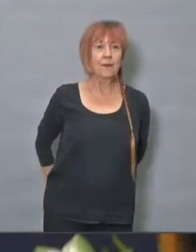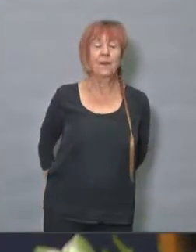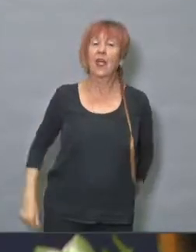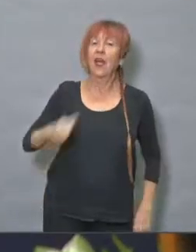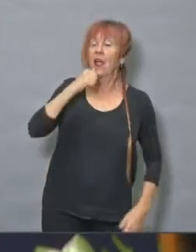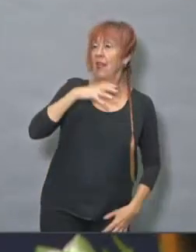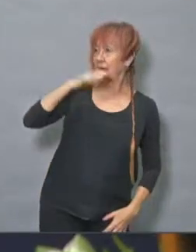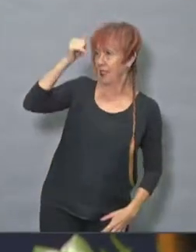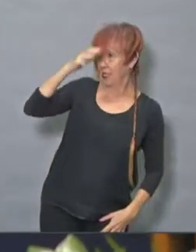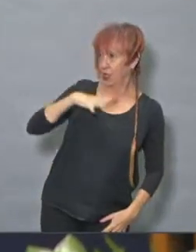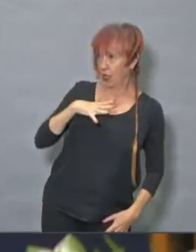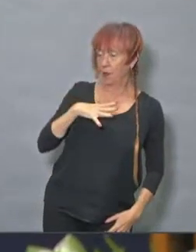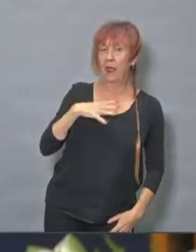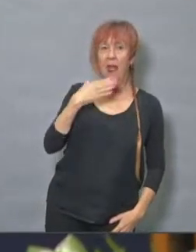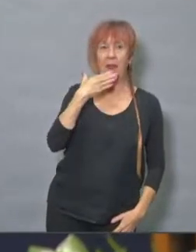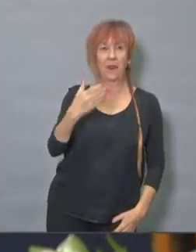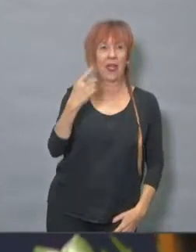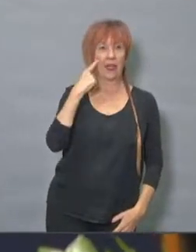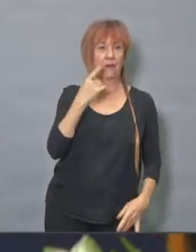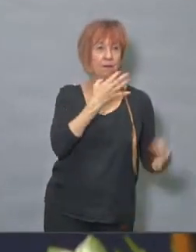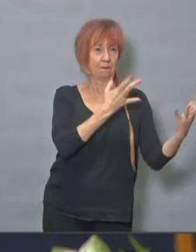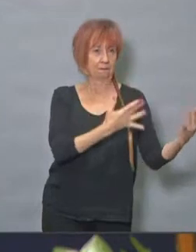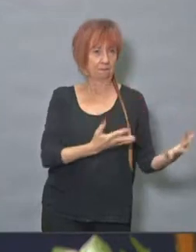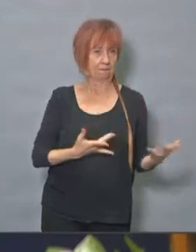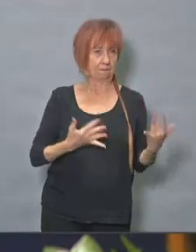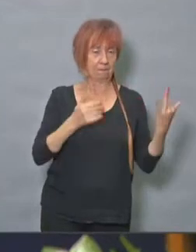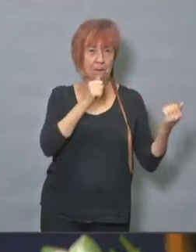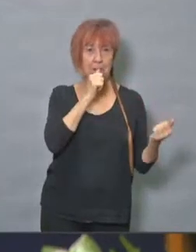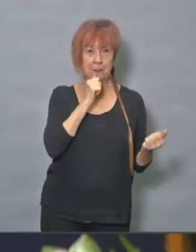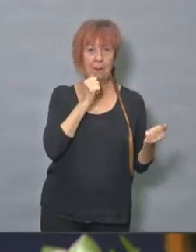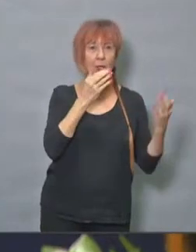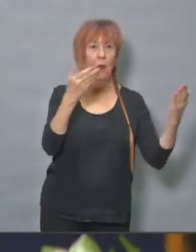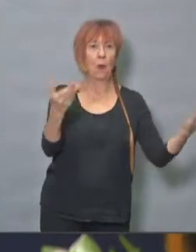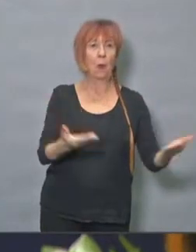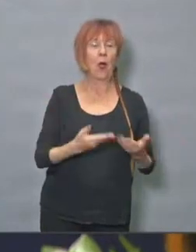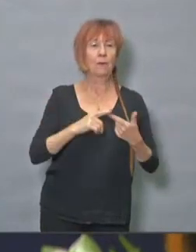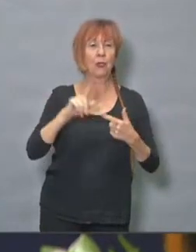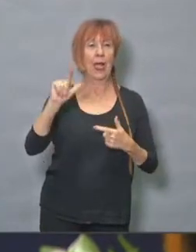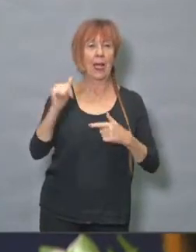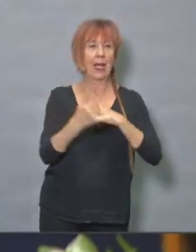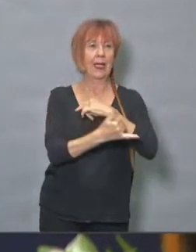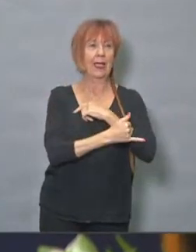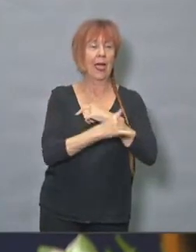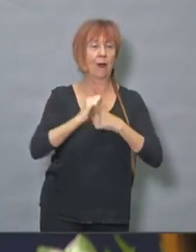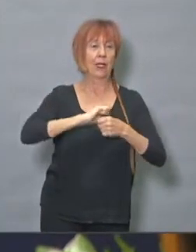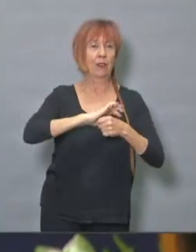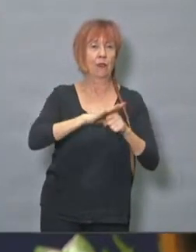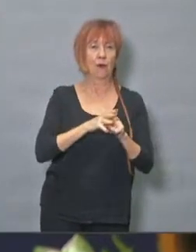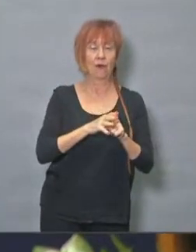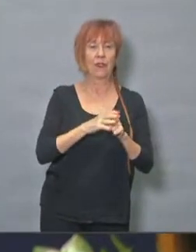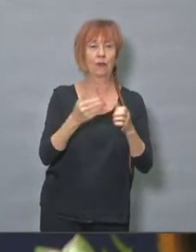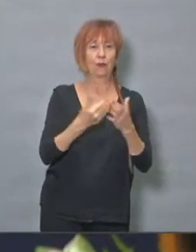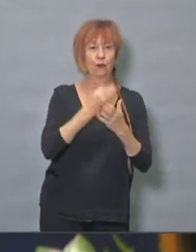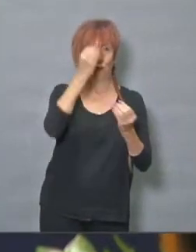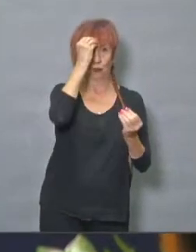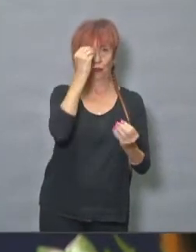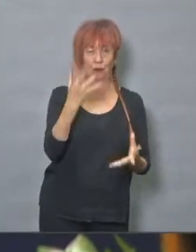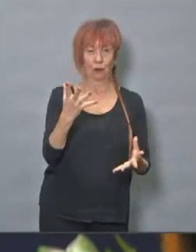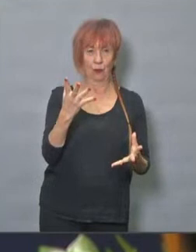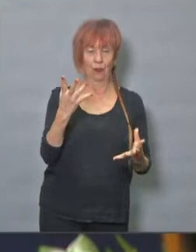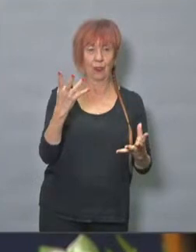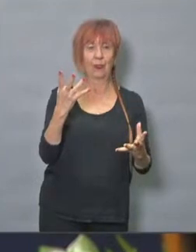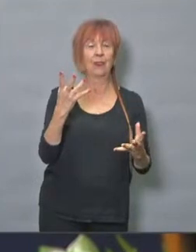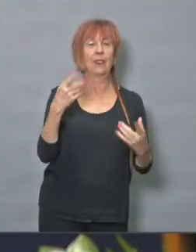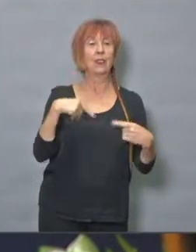Ladies and gentlemen, thank you for standing by. Welcome to the LA County COVID-19 update. During